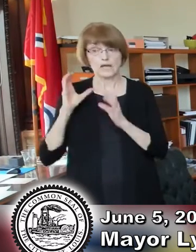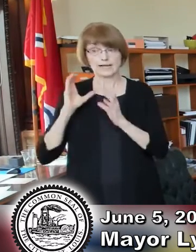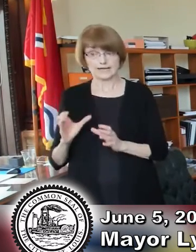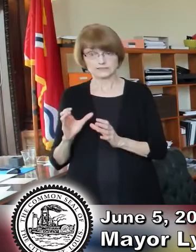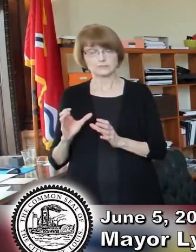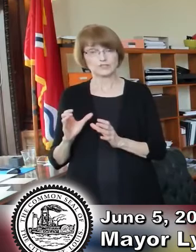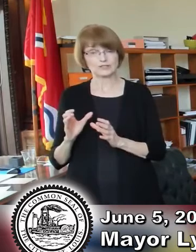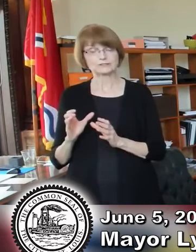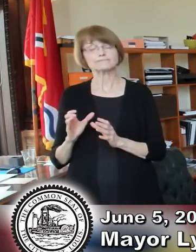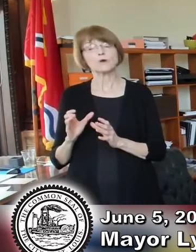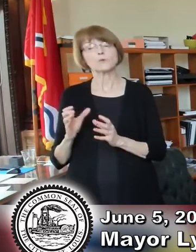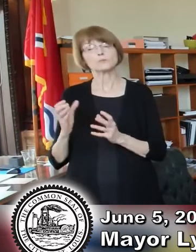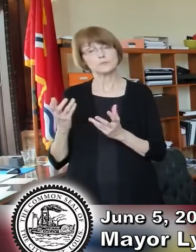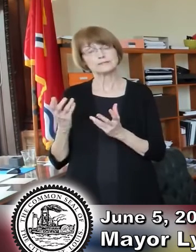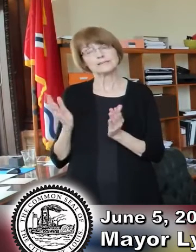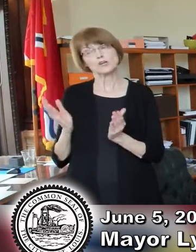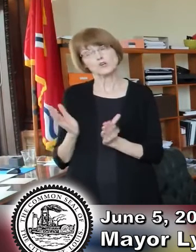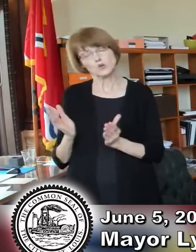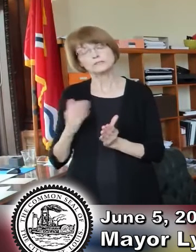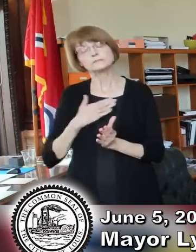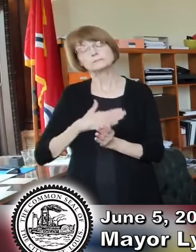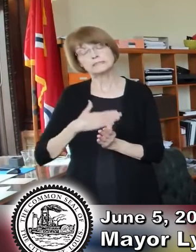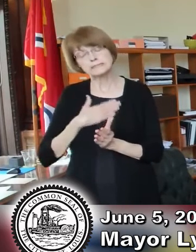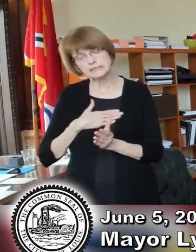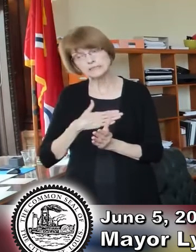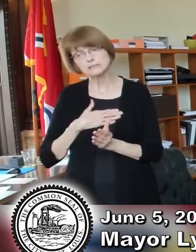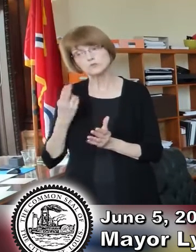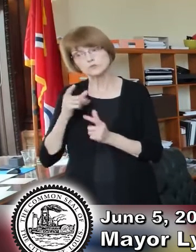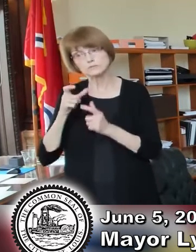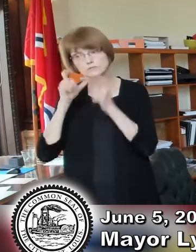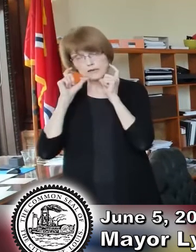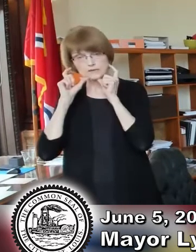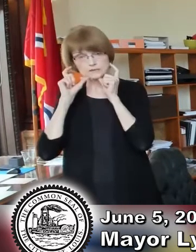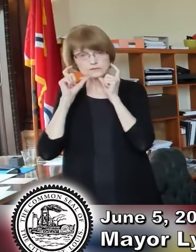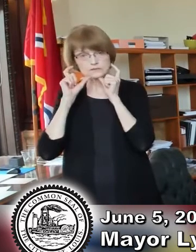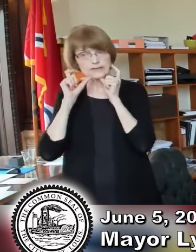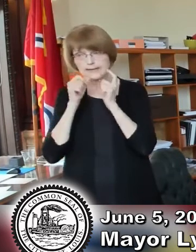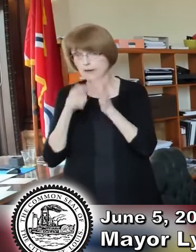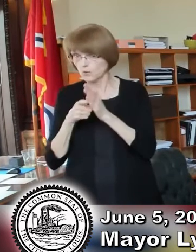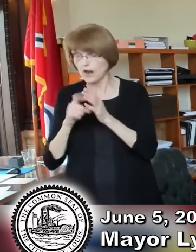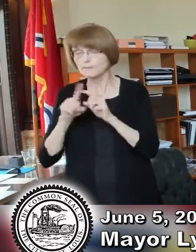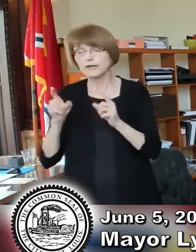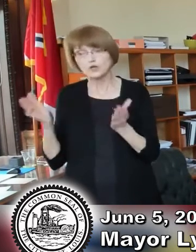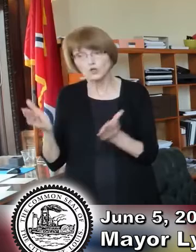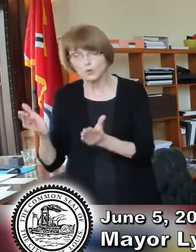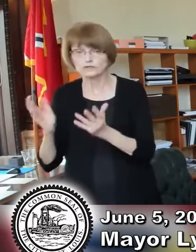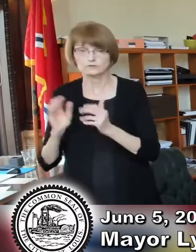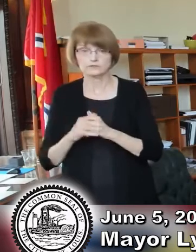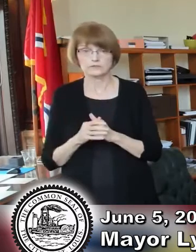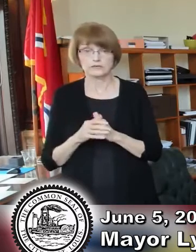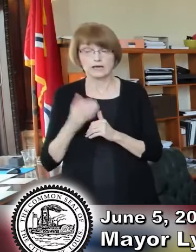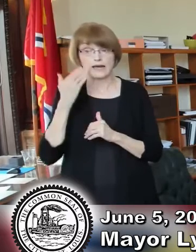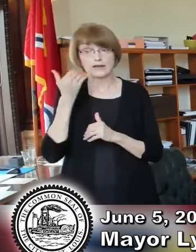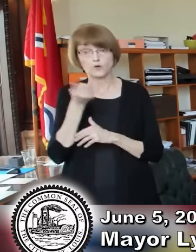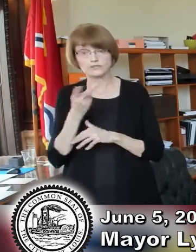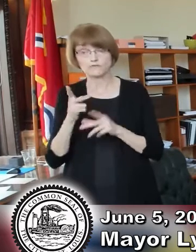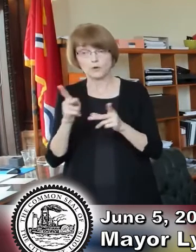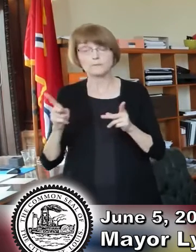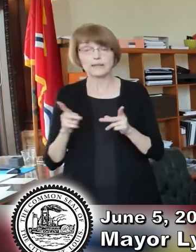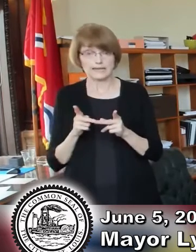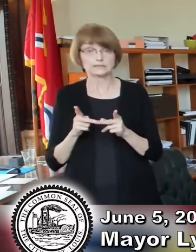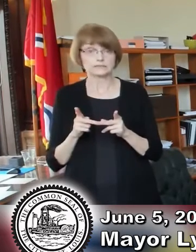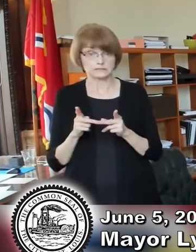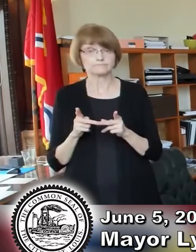are strongly encouraged to wear masks. I know of a number of places who are